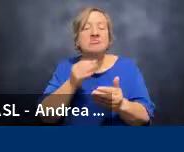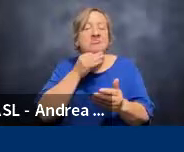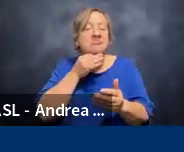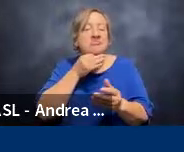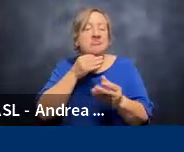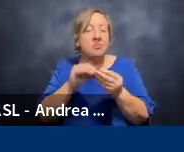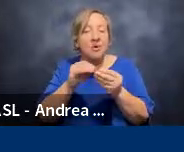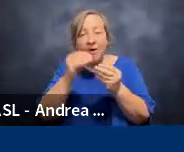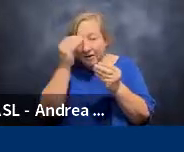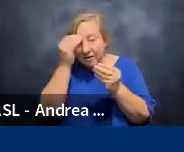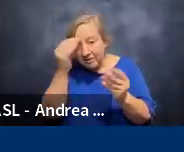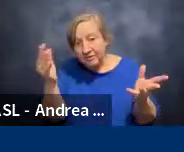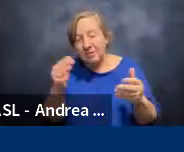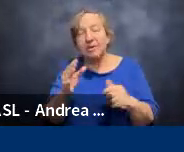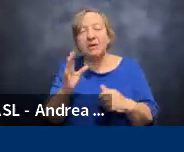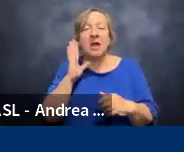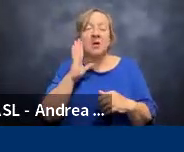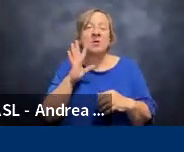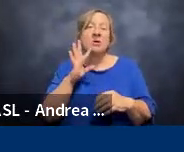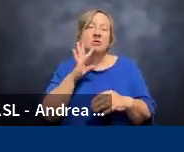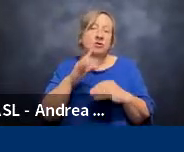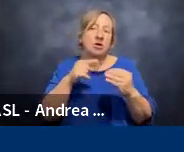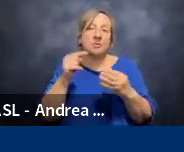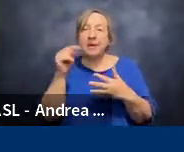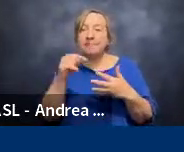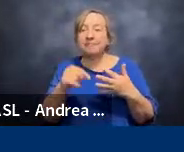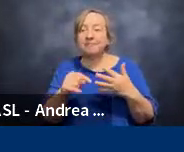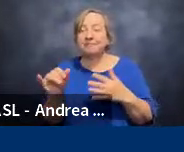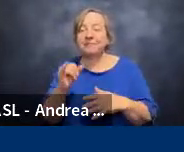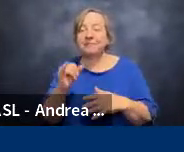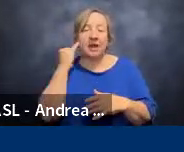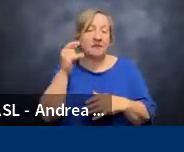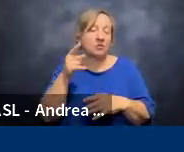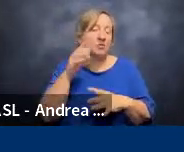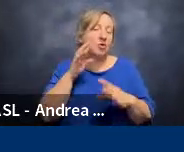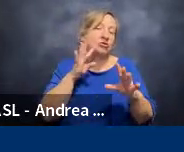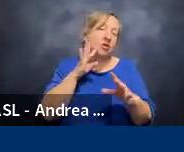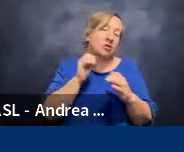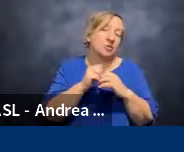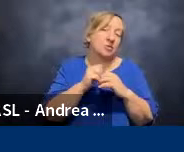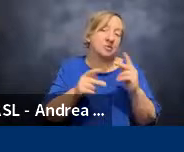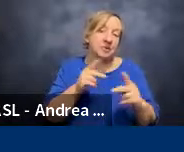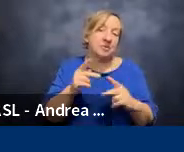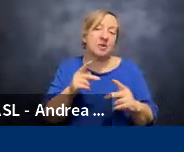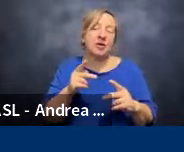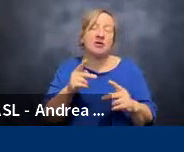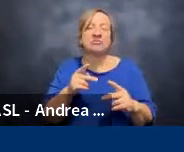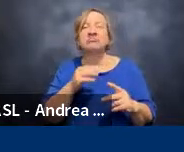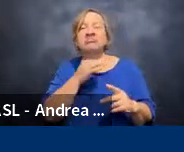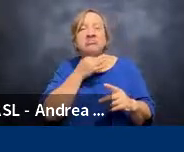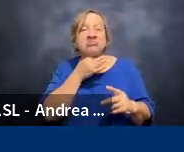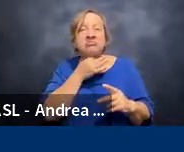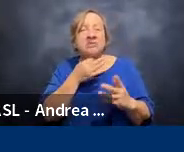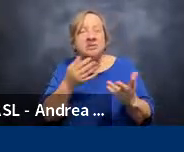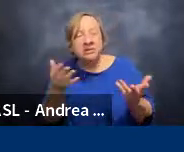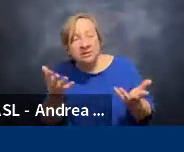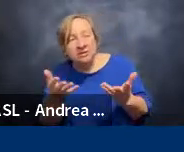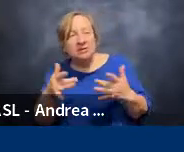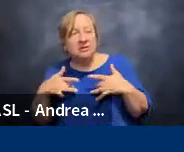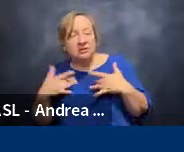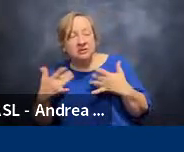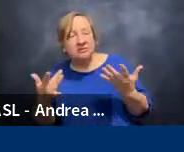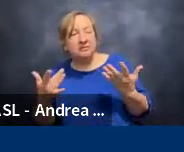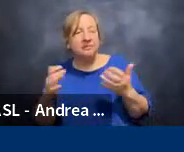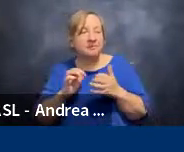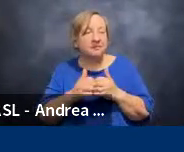information. And then we'll have some talking points too. If you're out there talking to people and you just want some high-level talking points about what it is